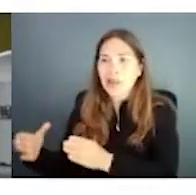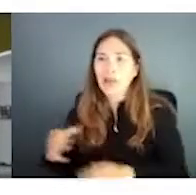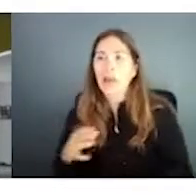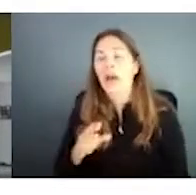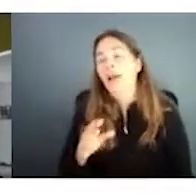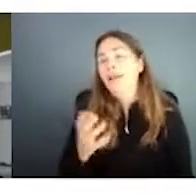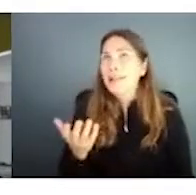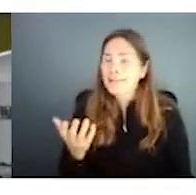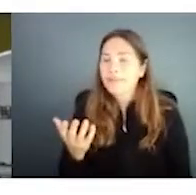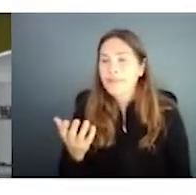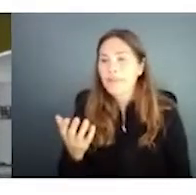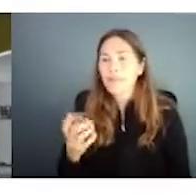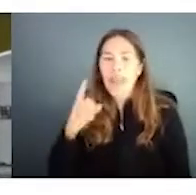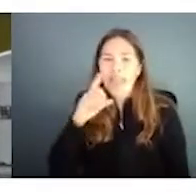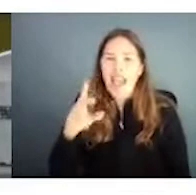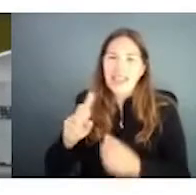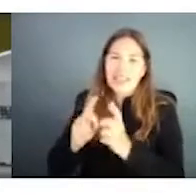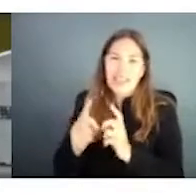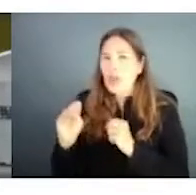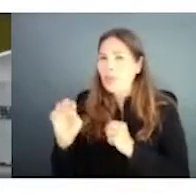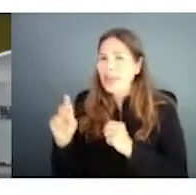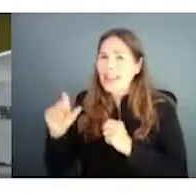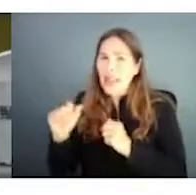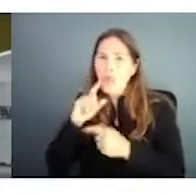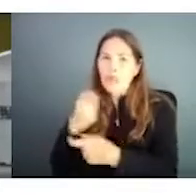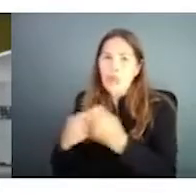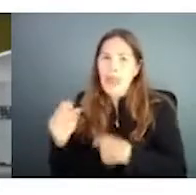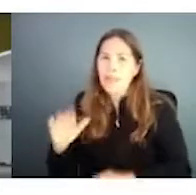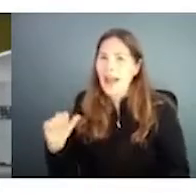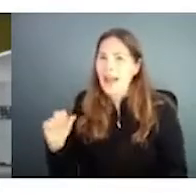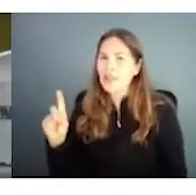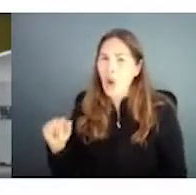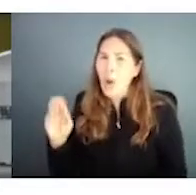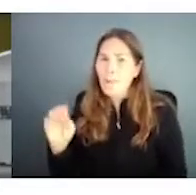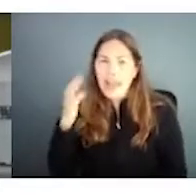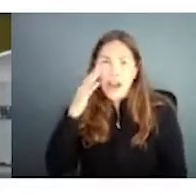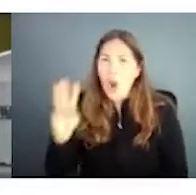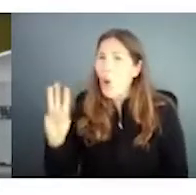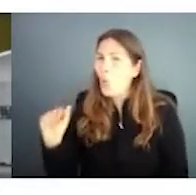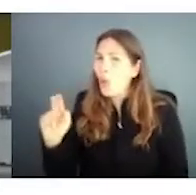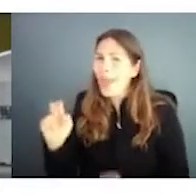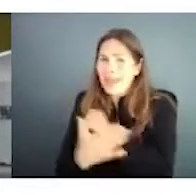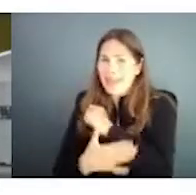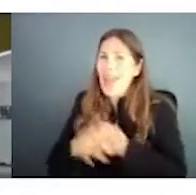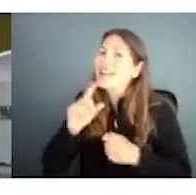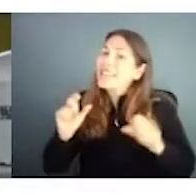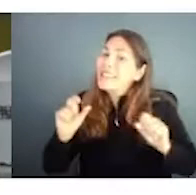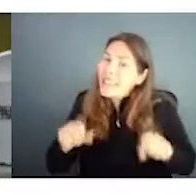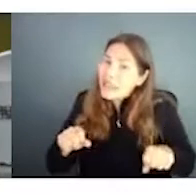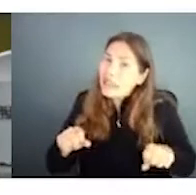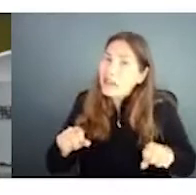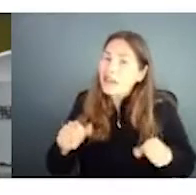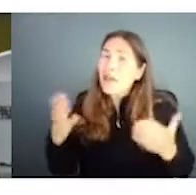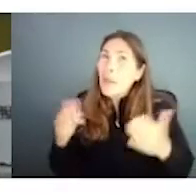I thought digital media was being replaced by the Adobes. I know in Wake County it is, perhaps it's not